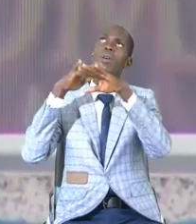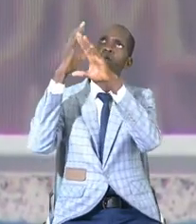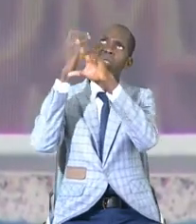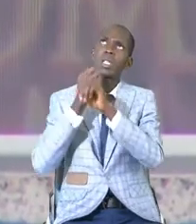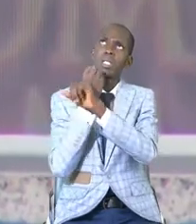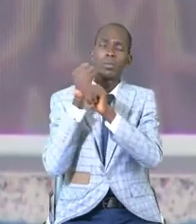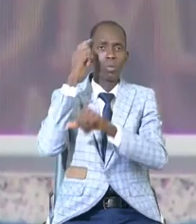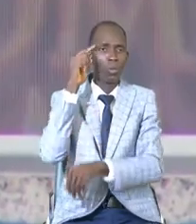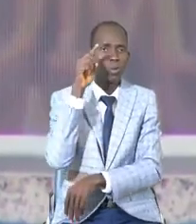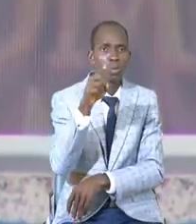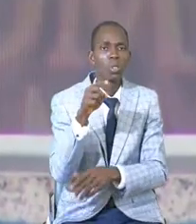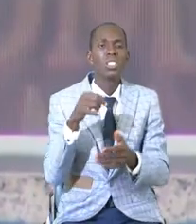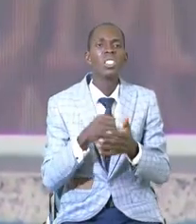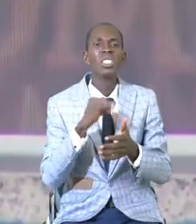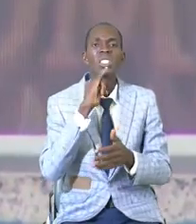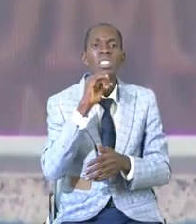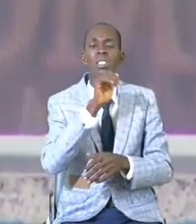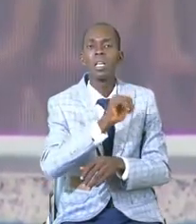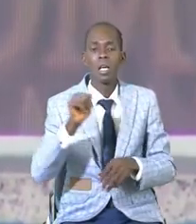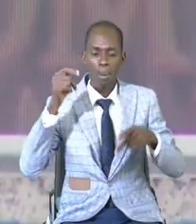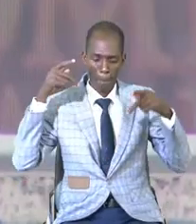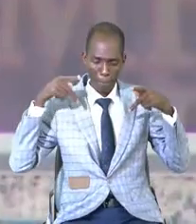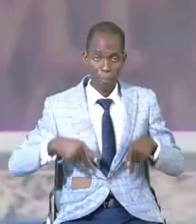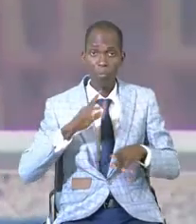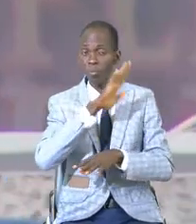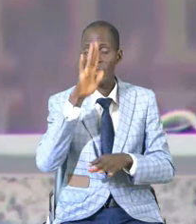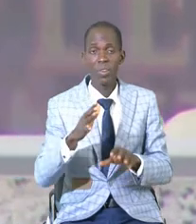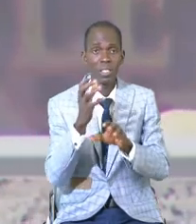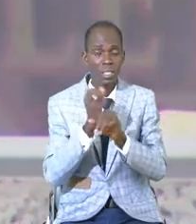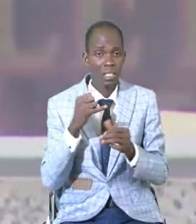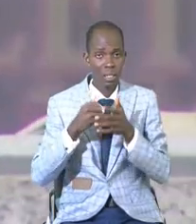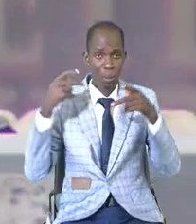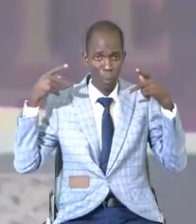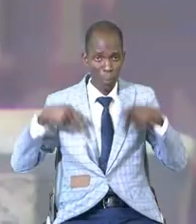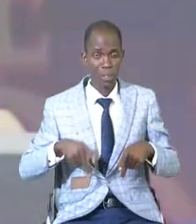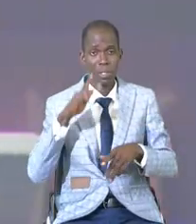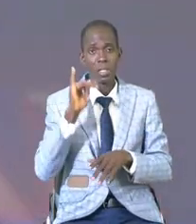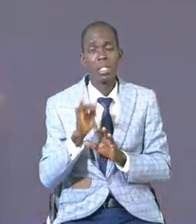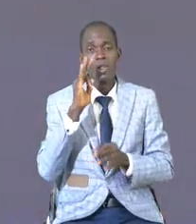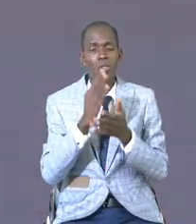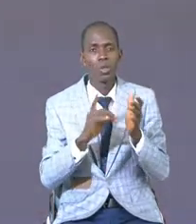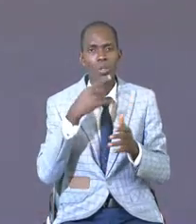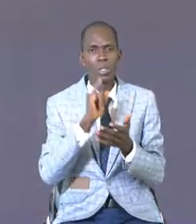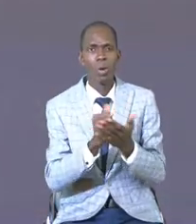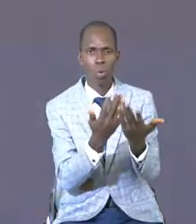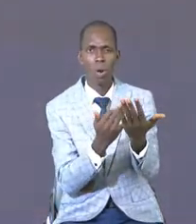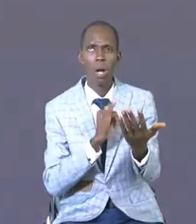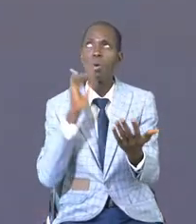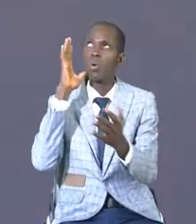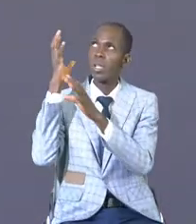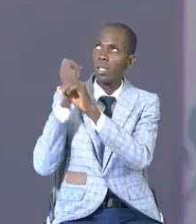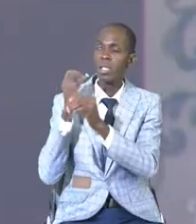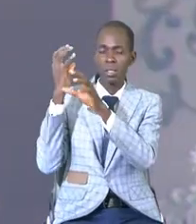is personal. If you've never got it personally, if somebody has been telling you, I'll get it for you, is the